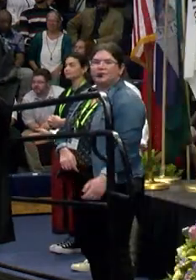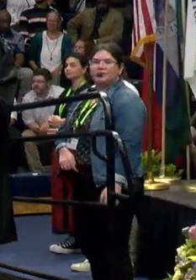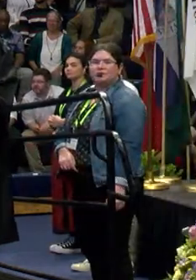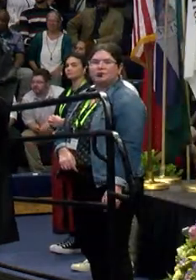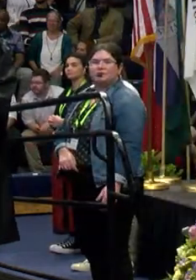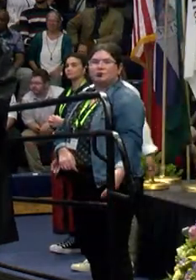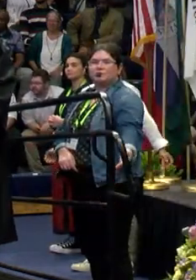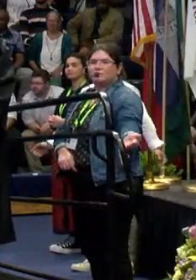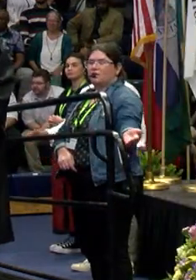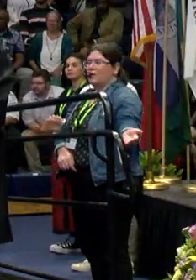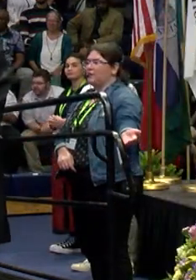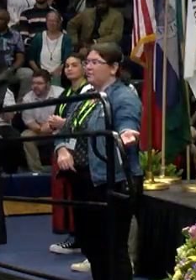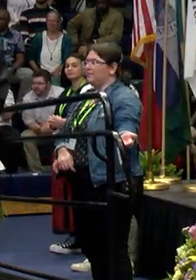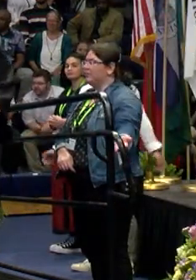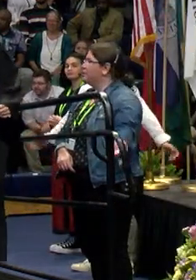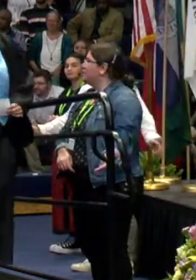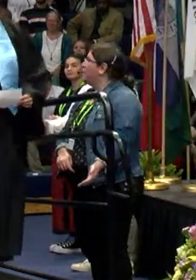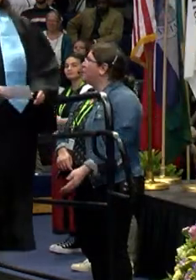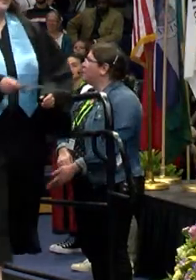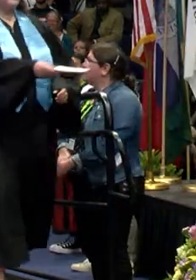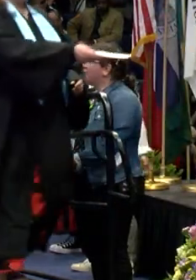Elizabeth Haravel.